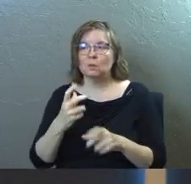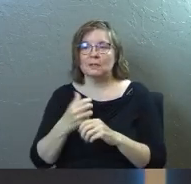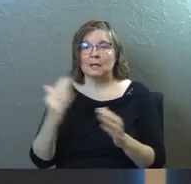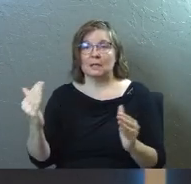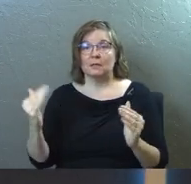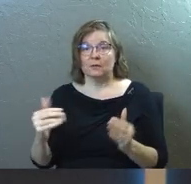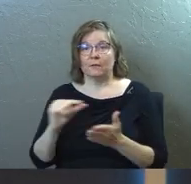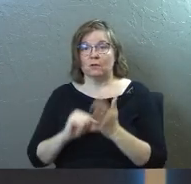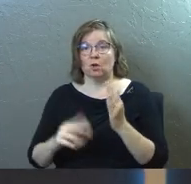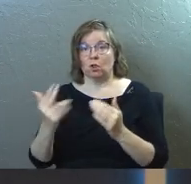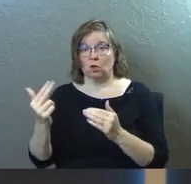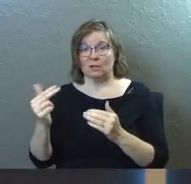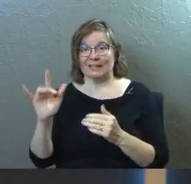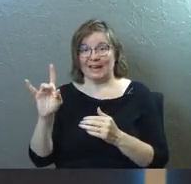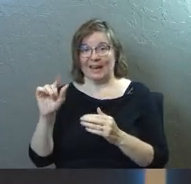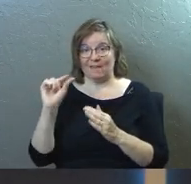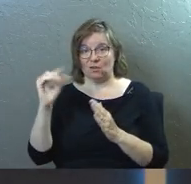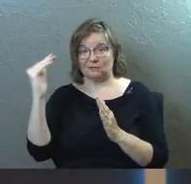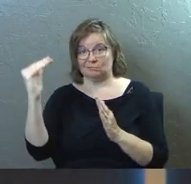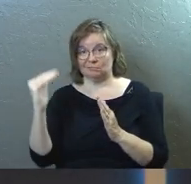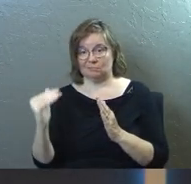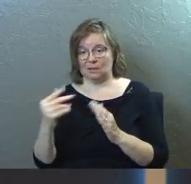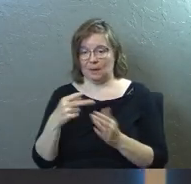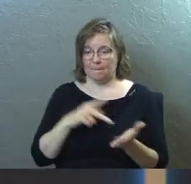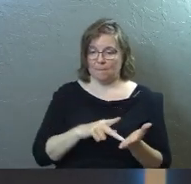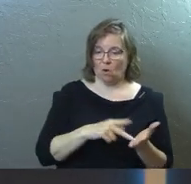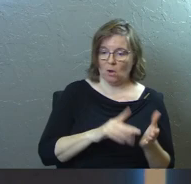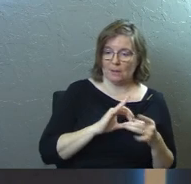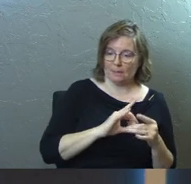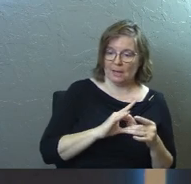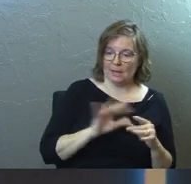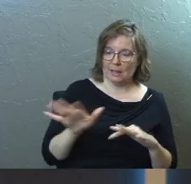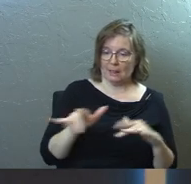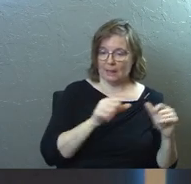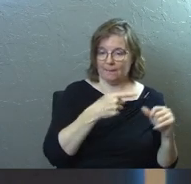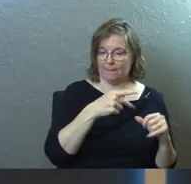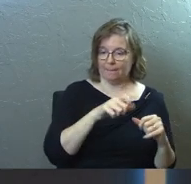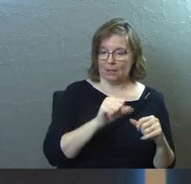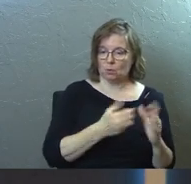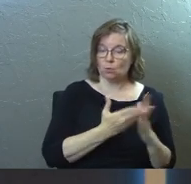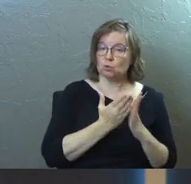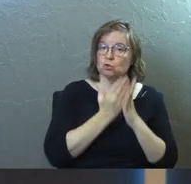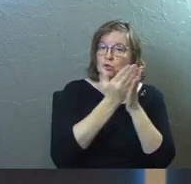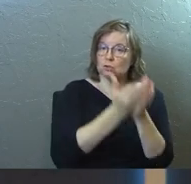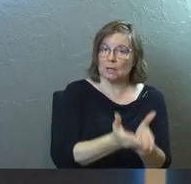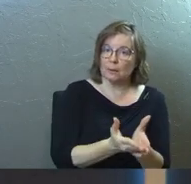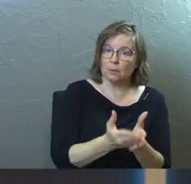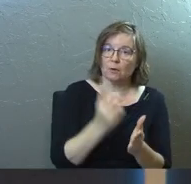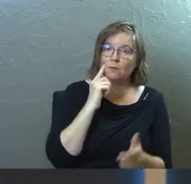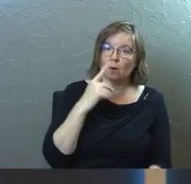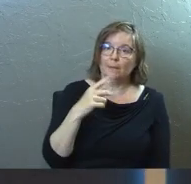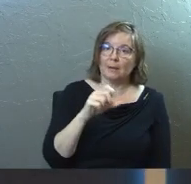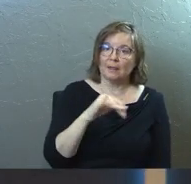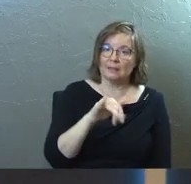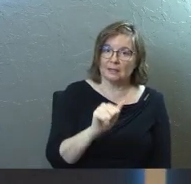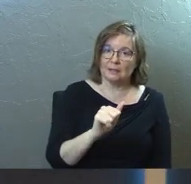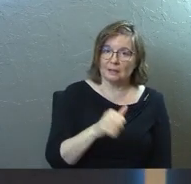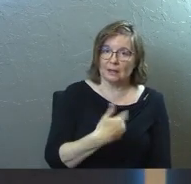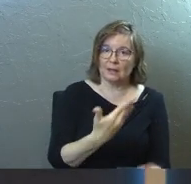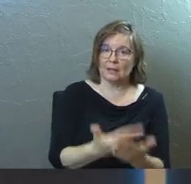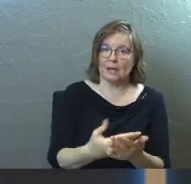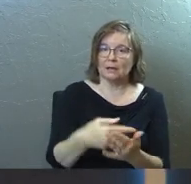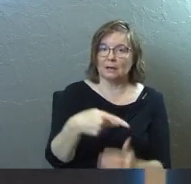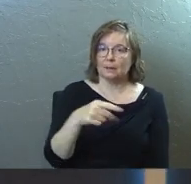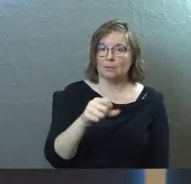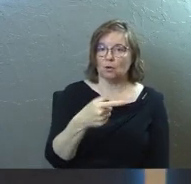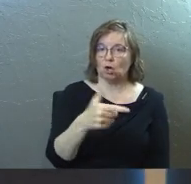get to verse 13, 8 verses later, and it says, Paul and his companions then left Paphos by ship for Pamphylia, landing at the port town of